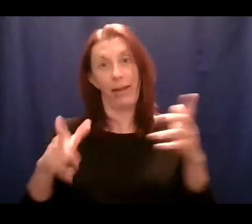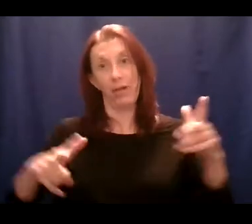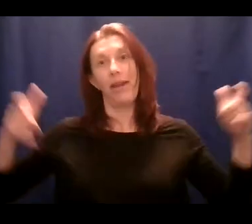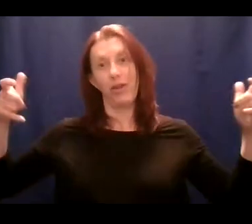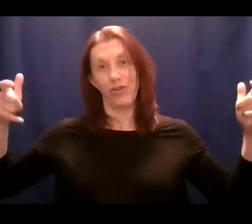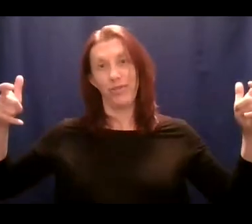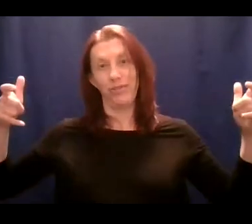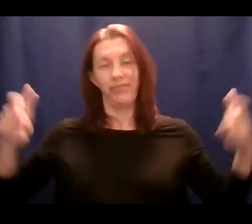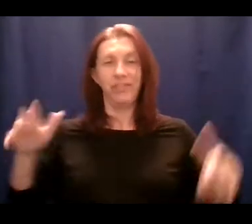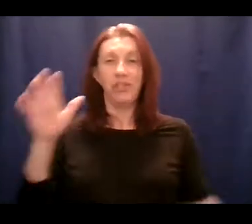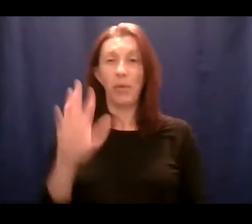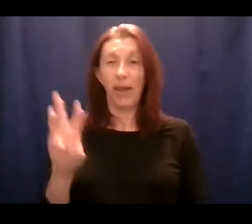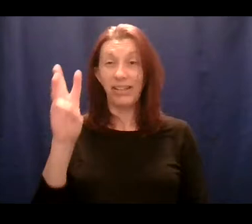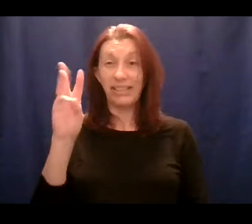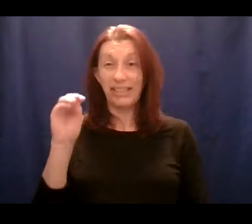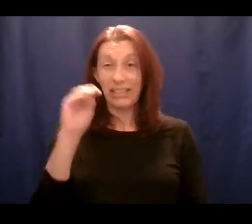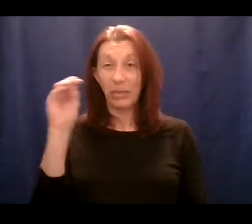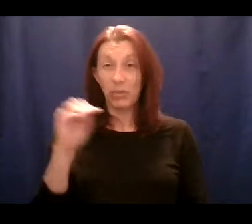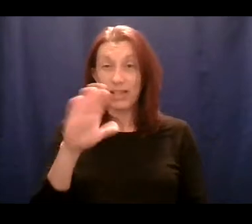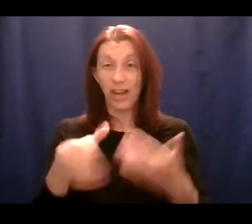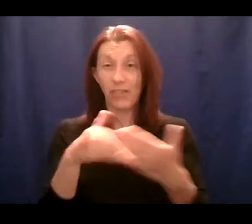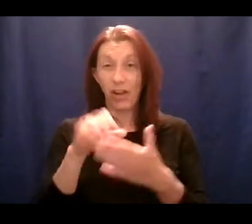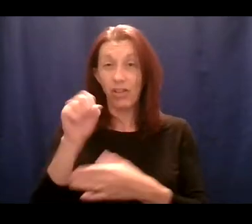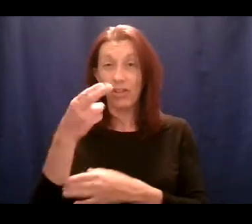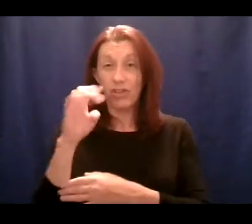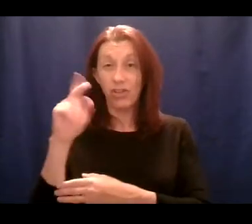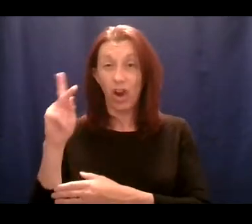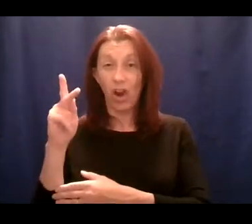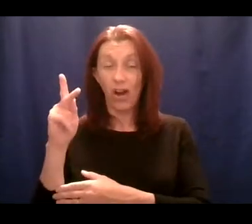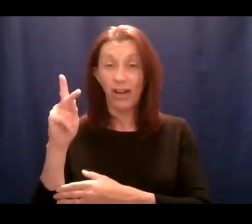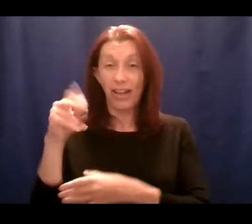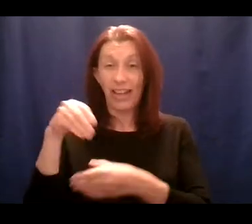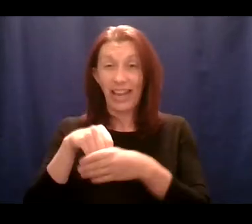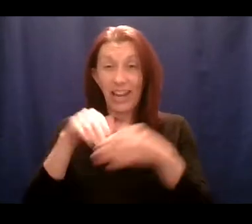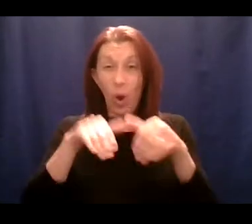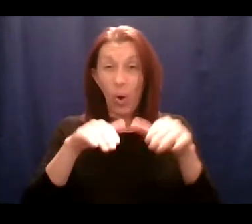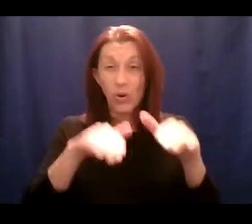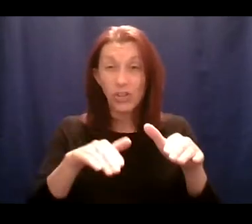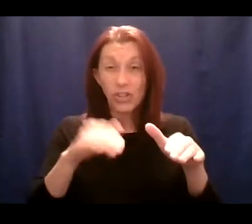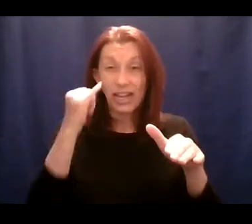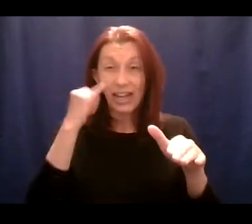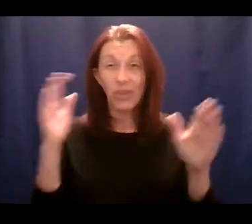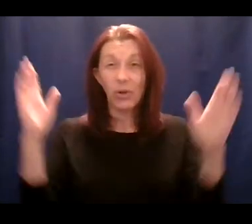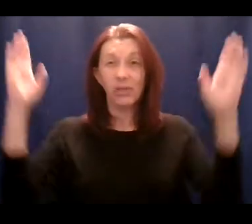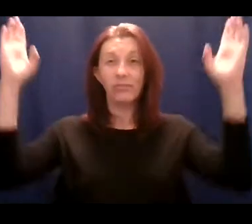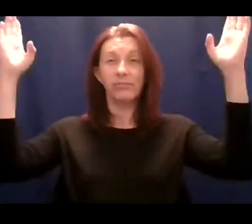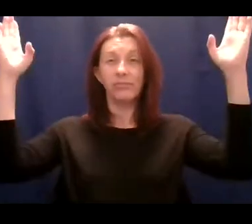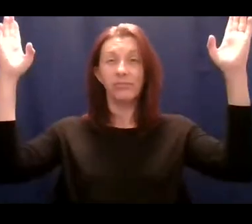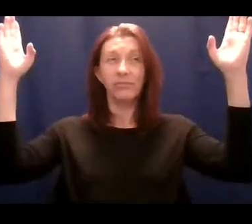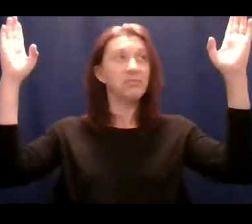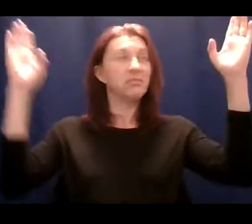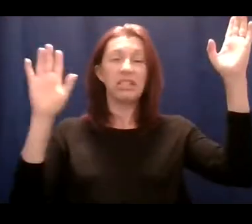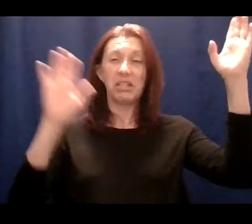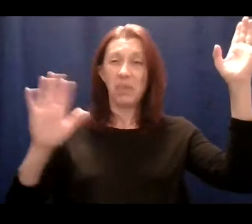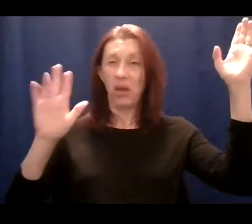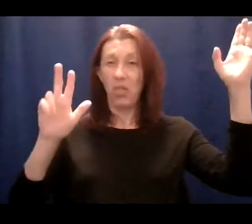ocean are about, well, if you take your hands and you make a nice V above you, and you can stretch it nice and wide, that's about 3.5 feet. Most